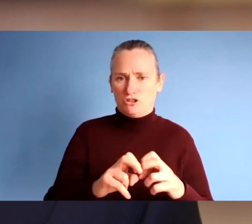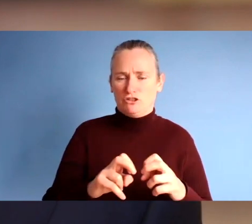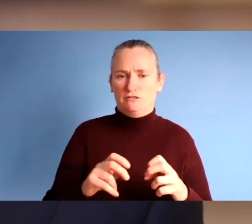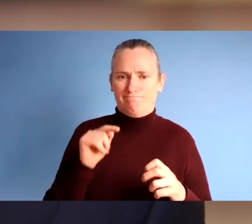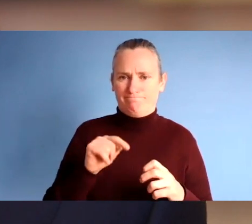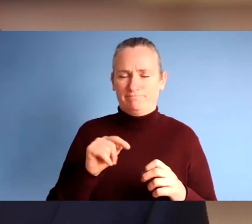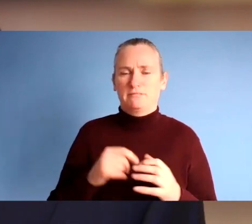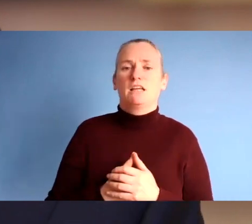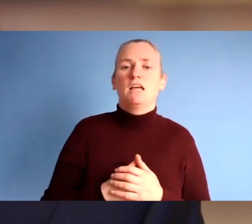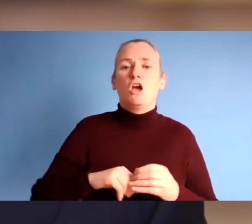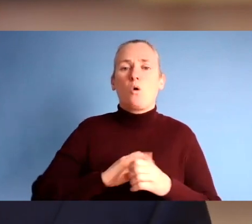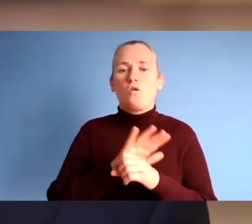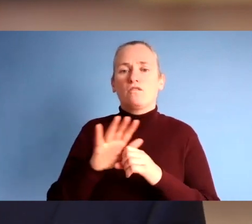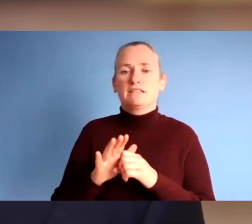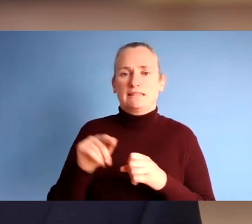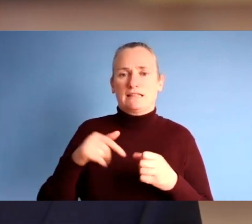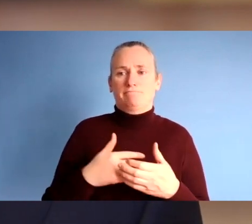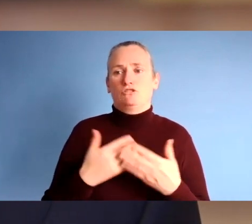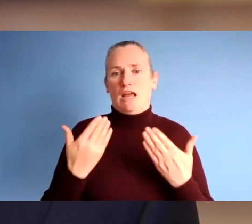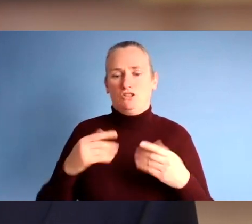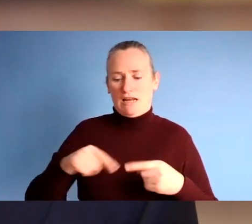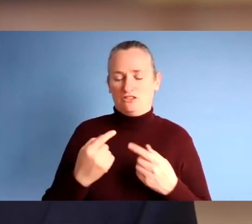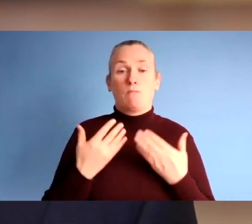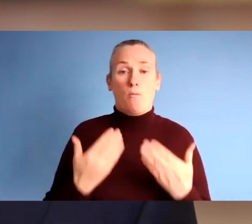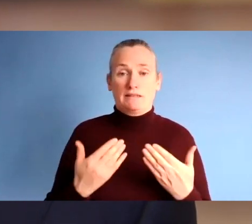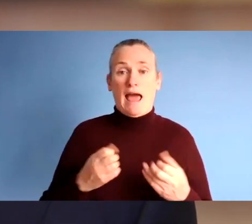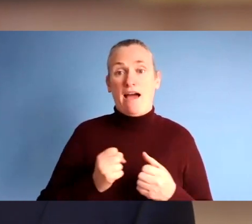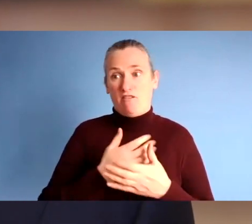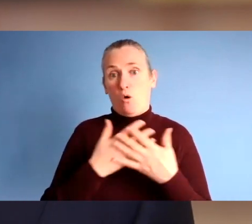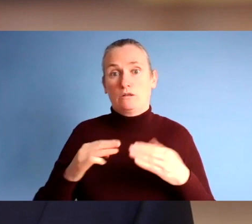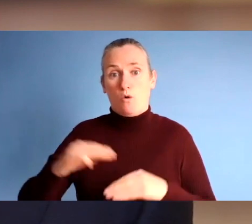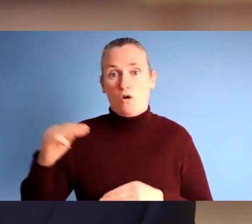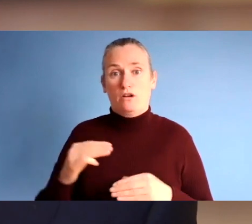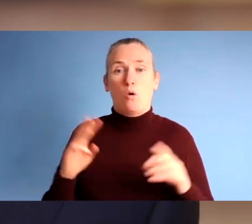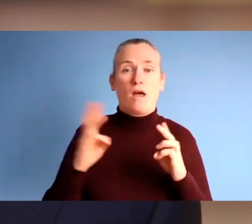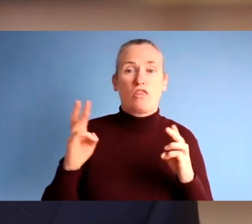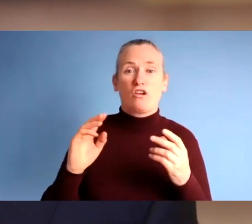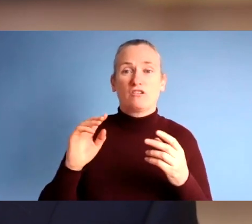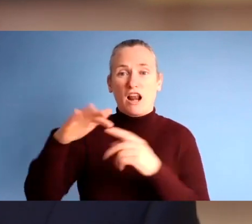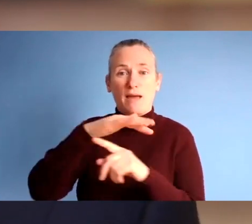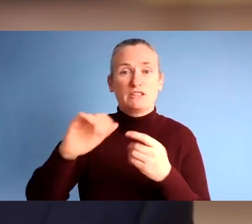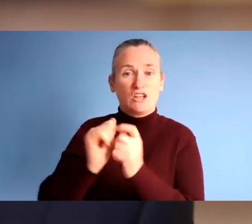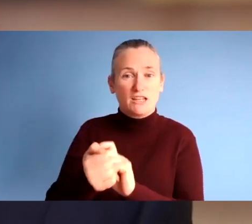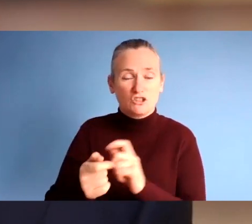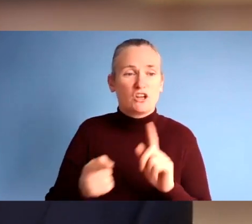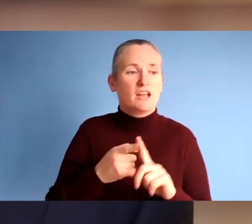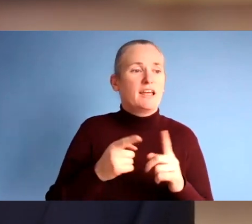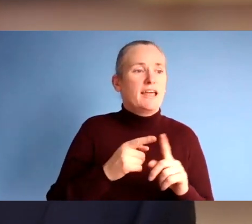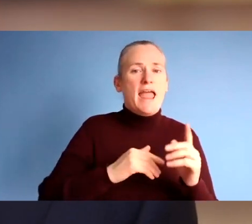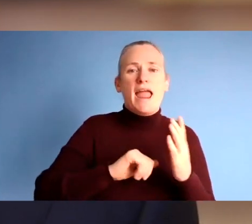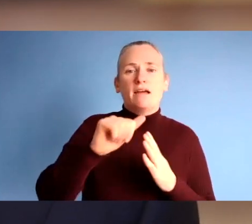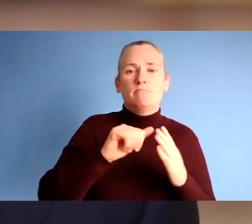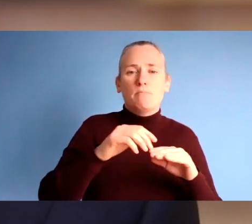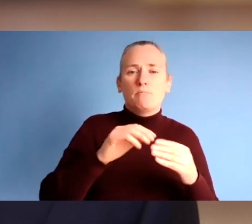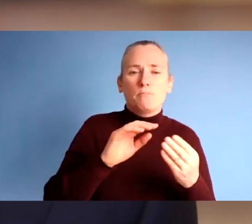While COVID-19 is the immediate challenge, there are many more: climate change, ageing populations, automation,